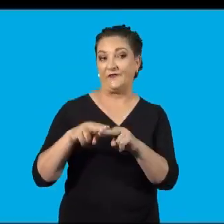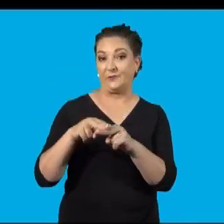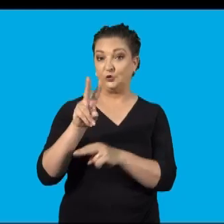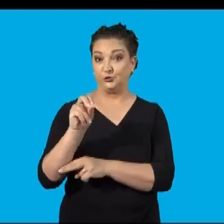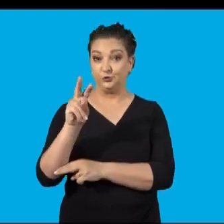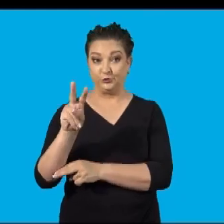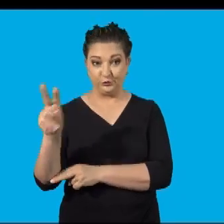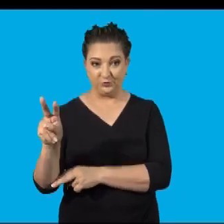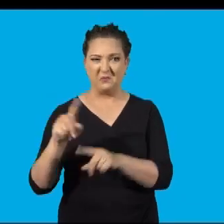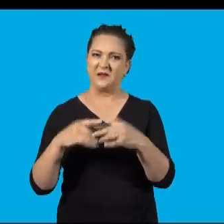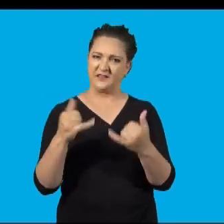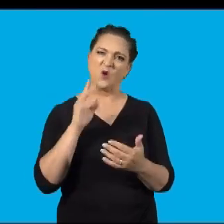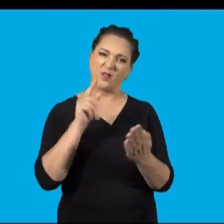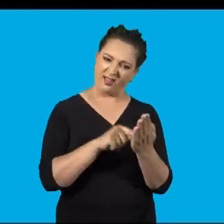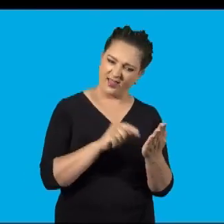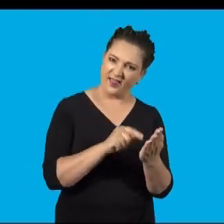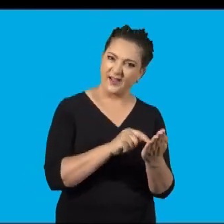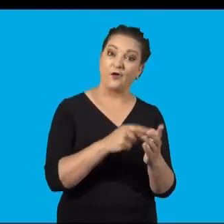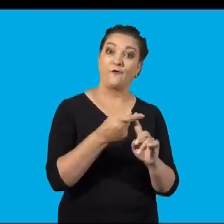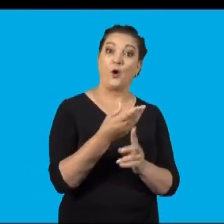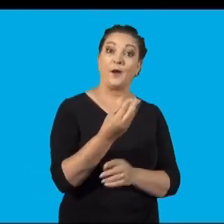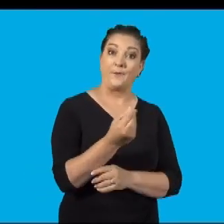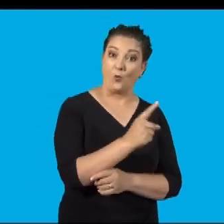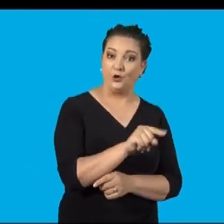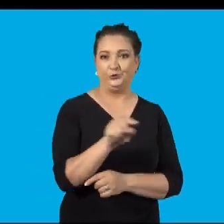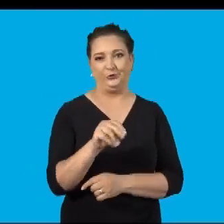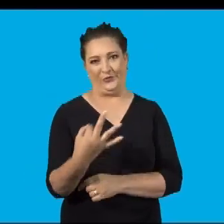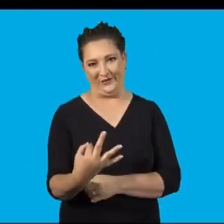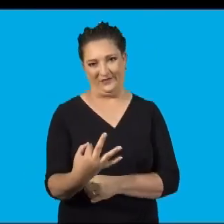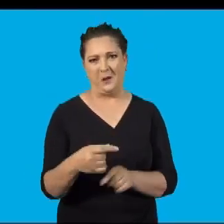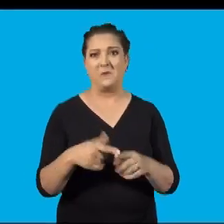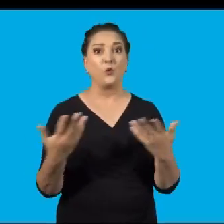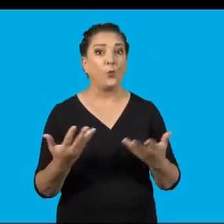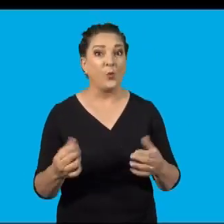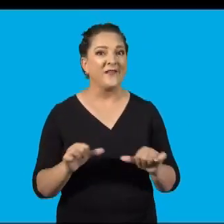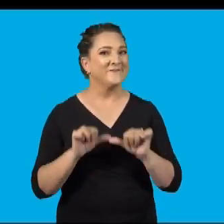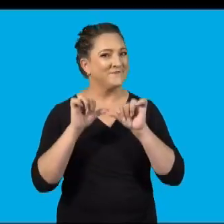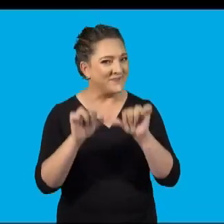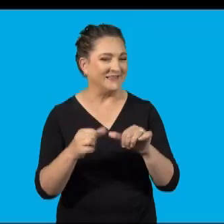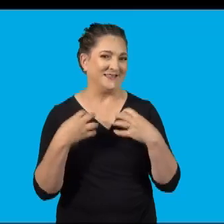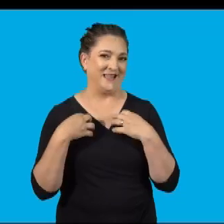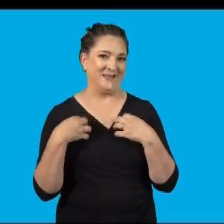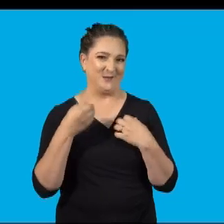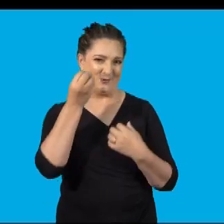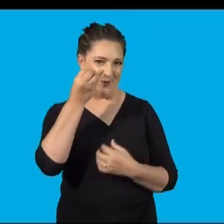number 1 to number 3. And this information, we find it on the fixed asset note.